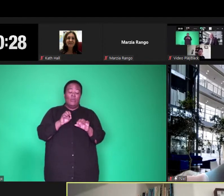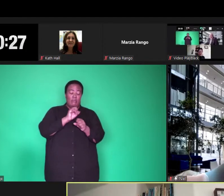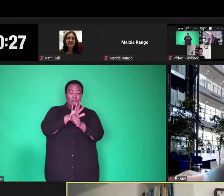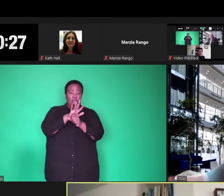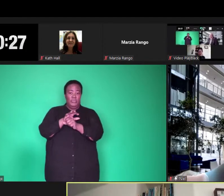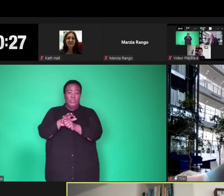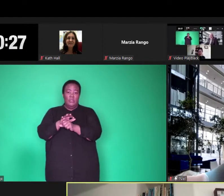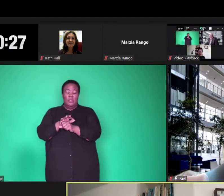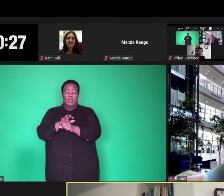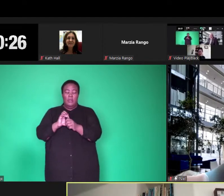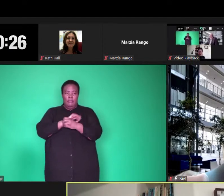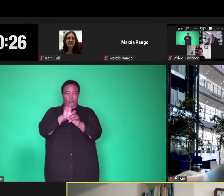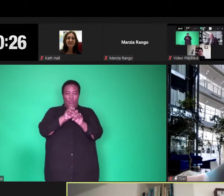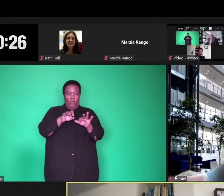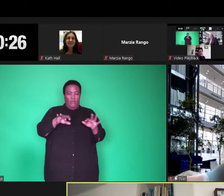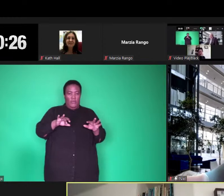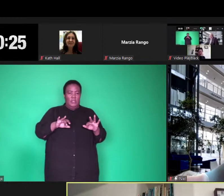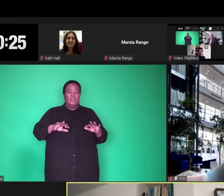spread of